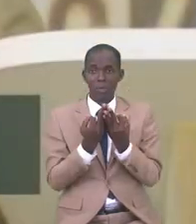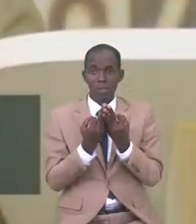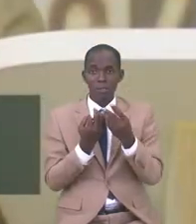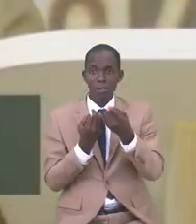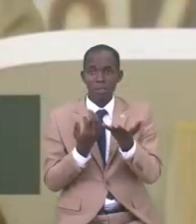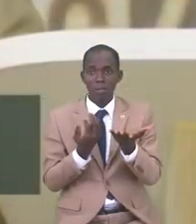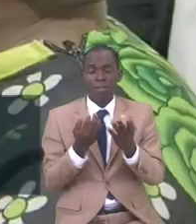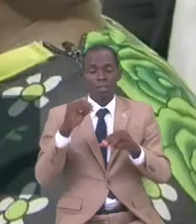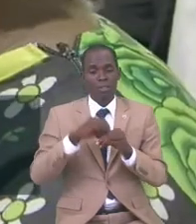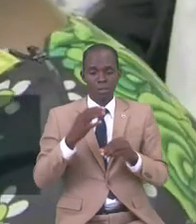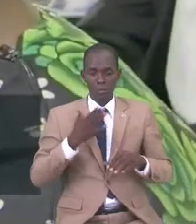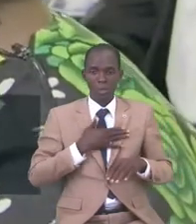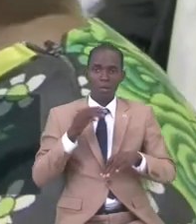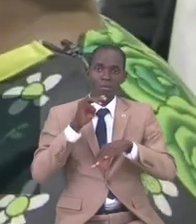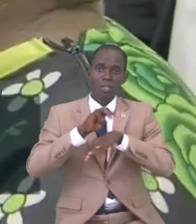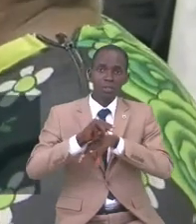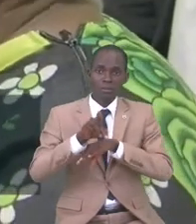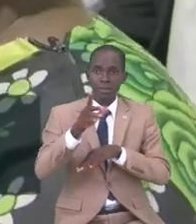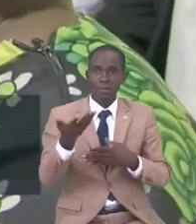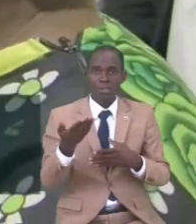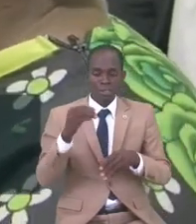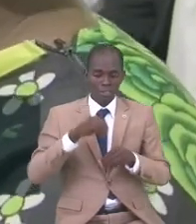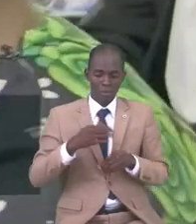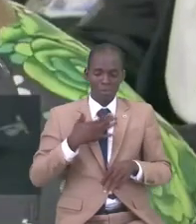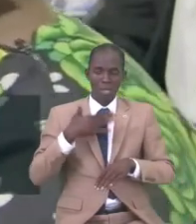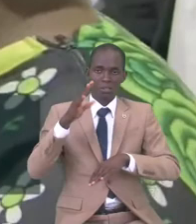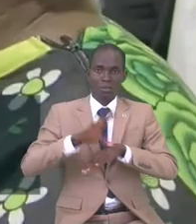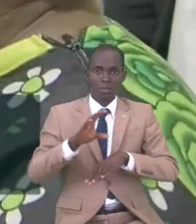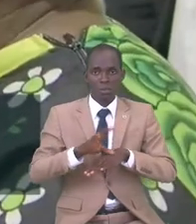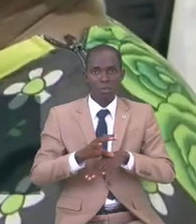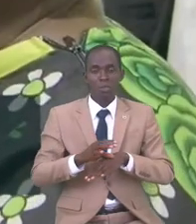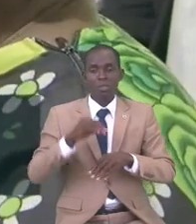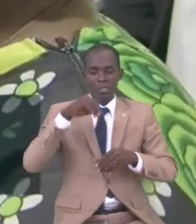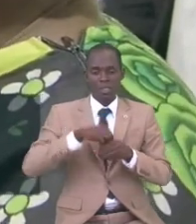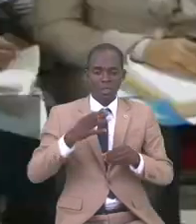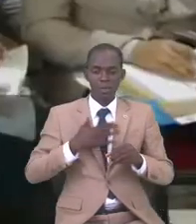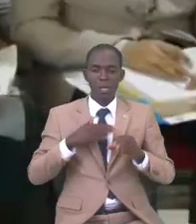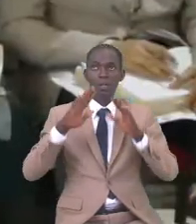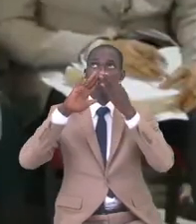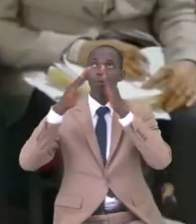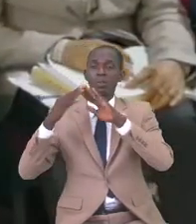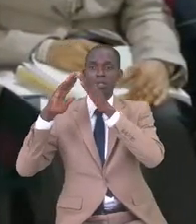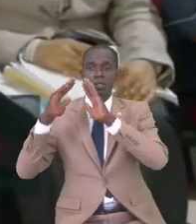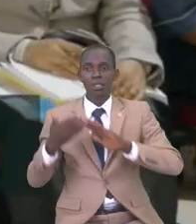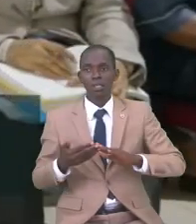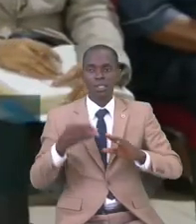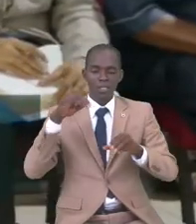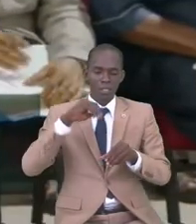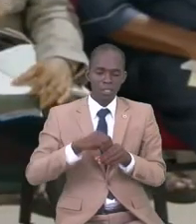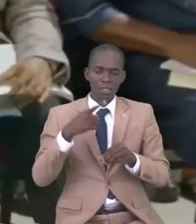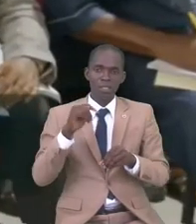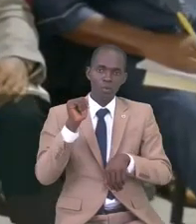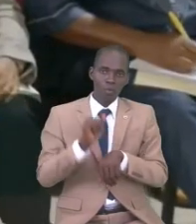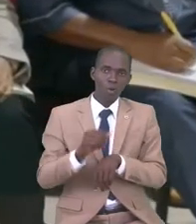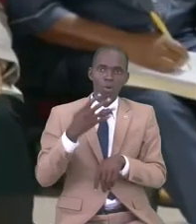my ministry. In my church. In my community. In the work of your